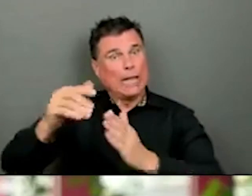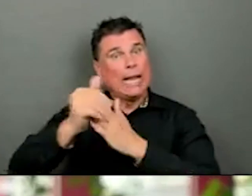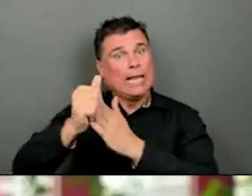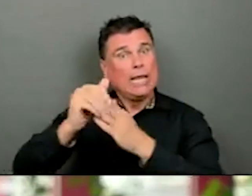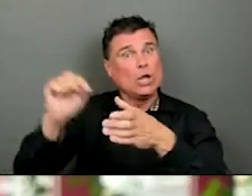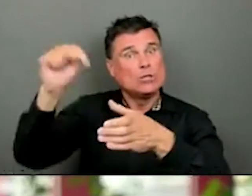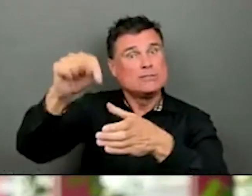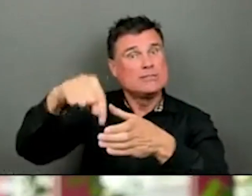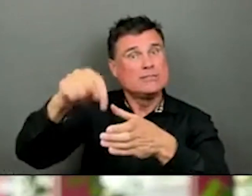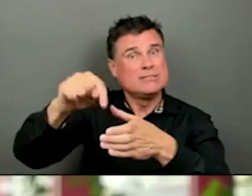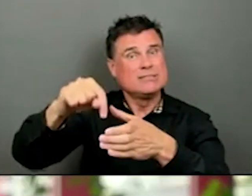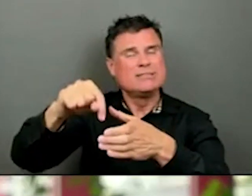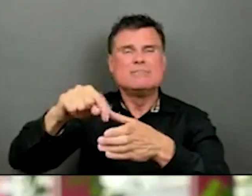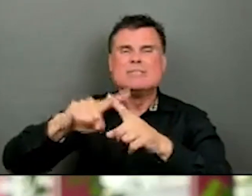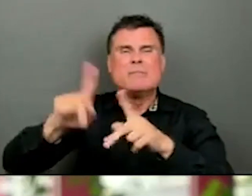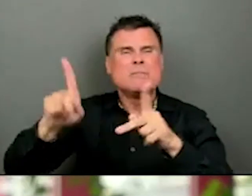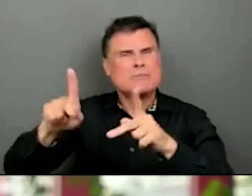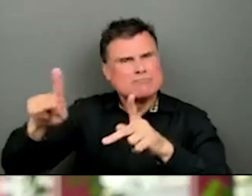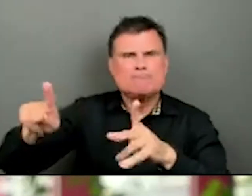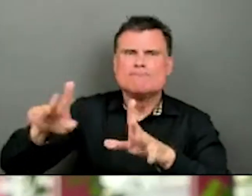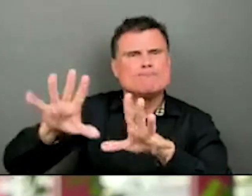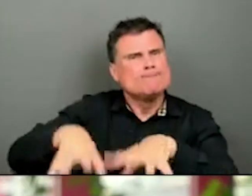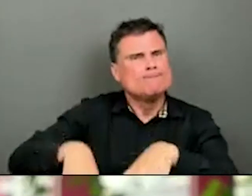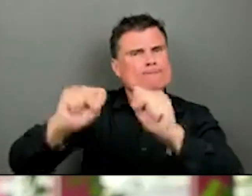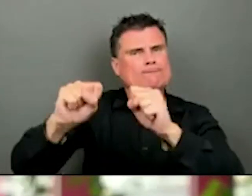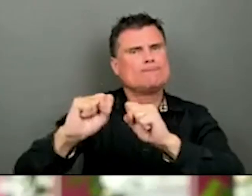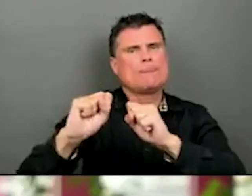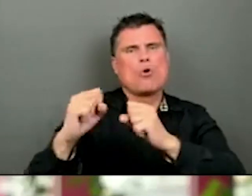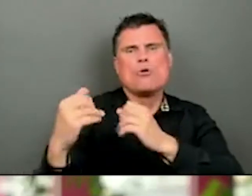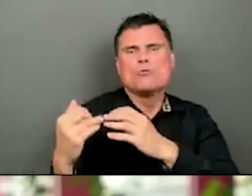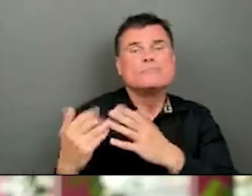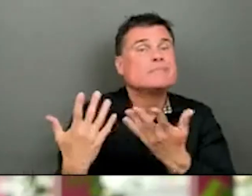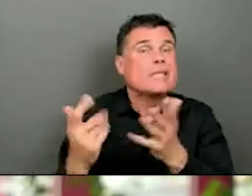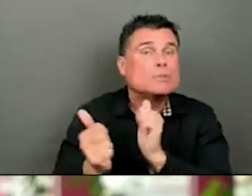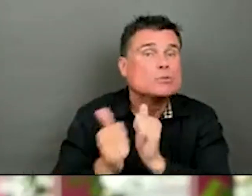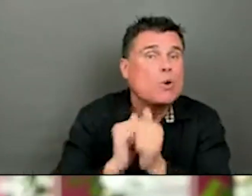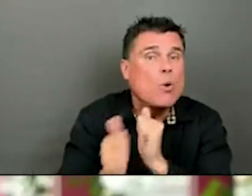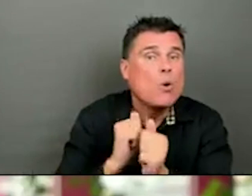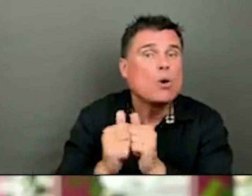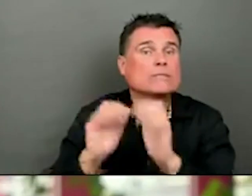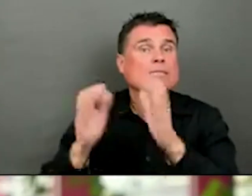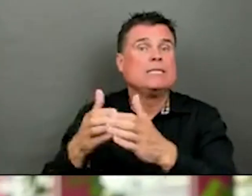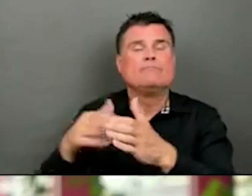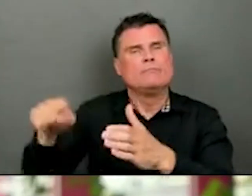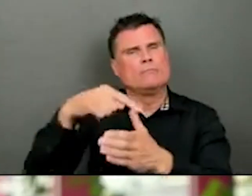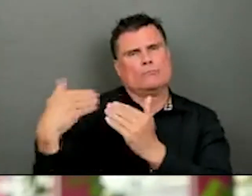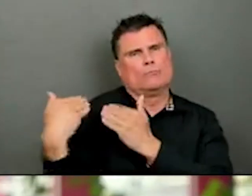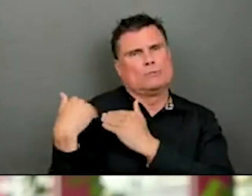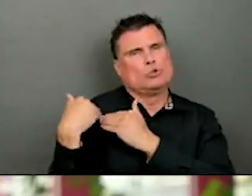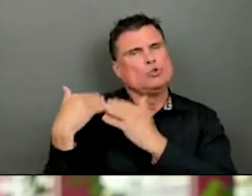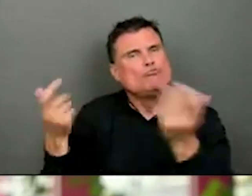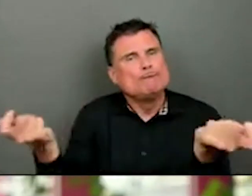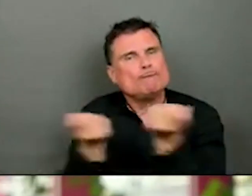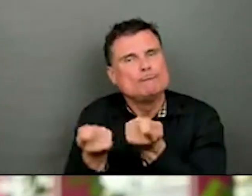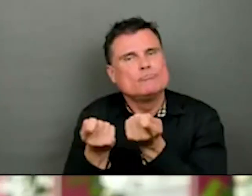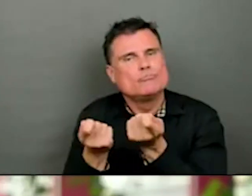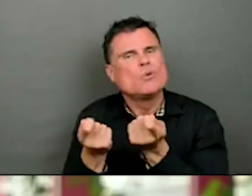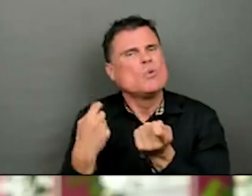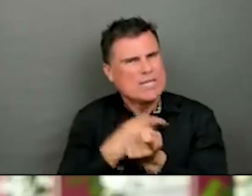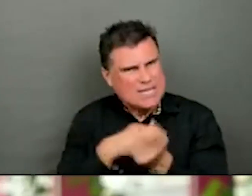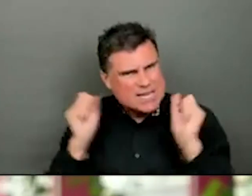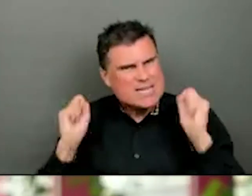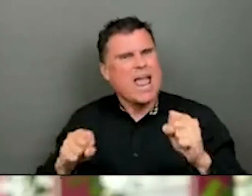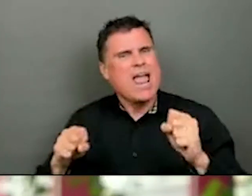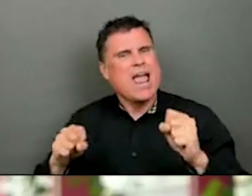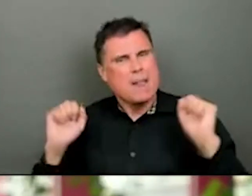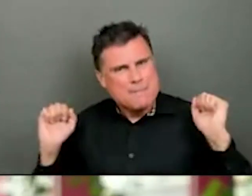where your sports teams and all of these activities that we can get back to, because